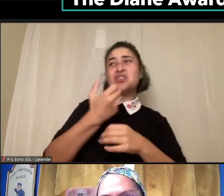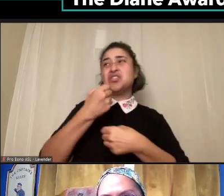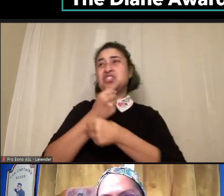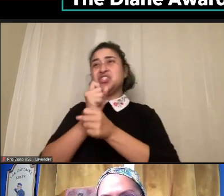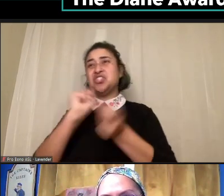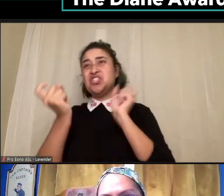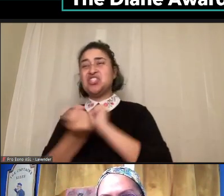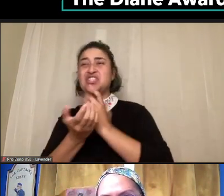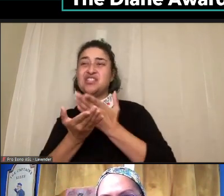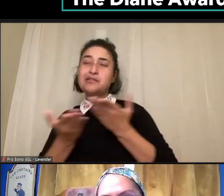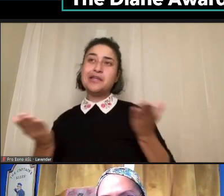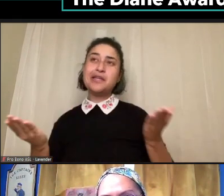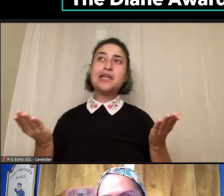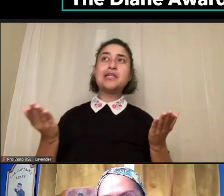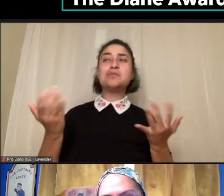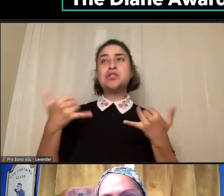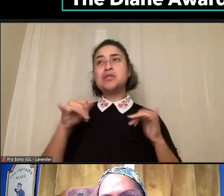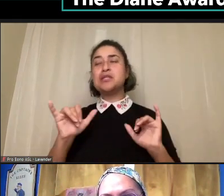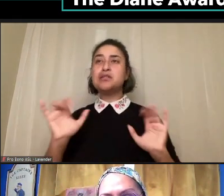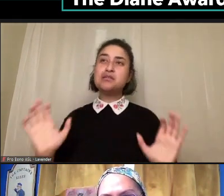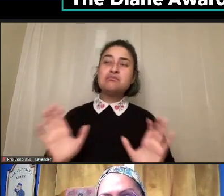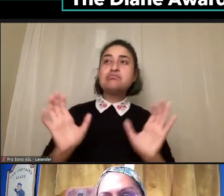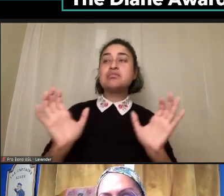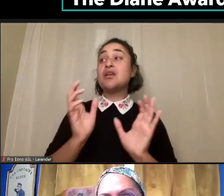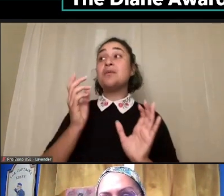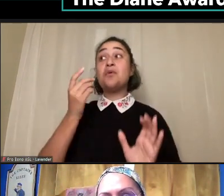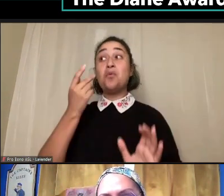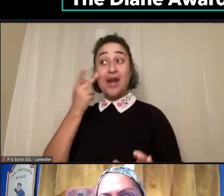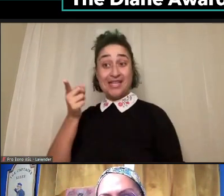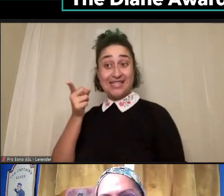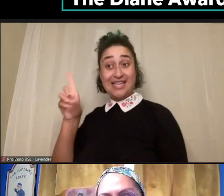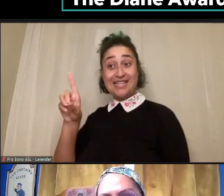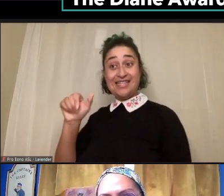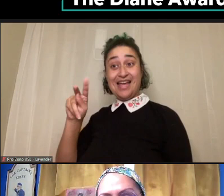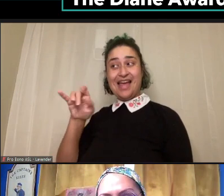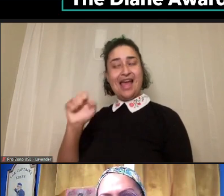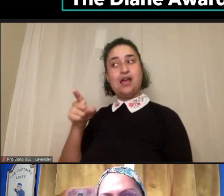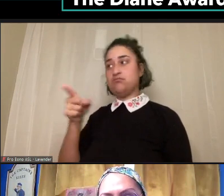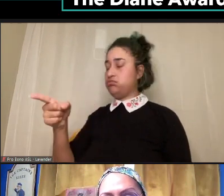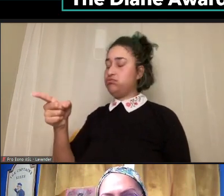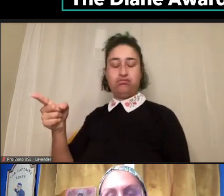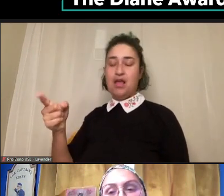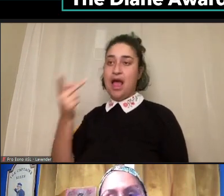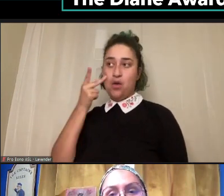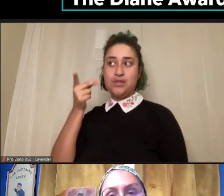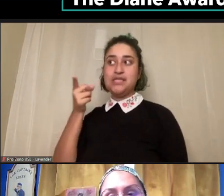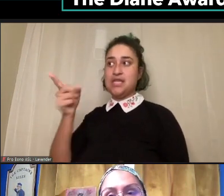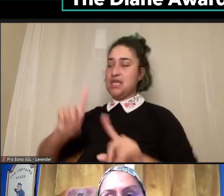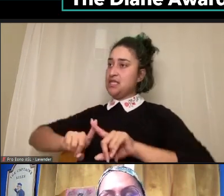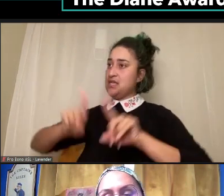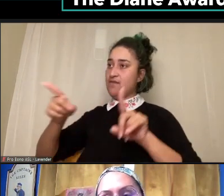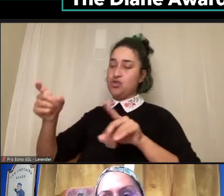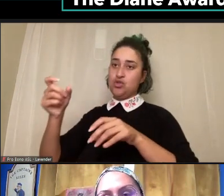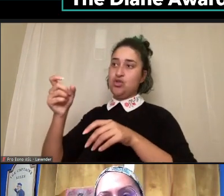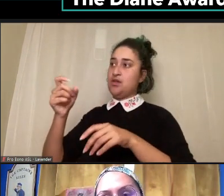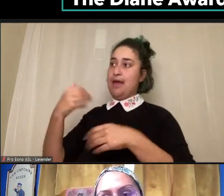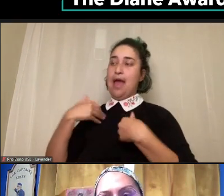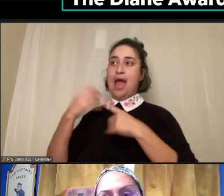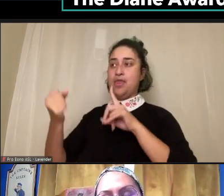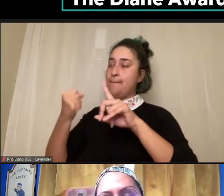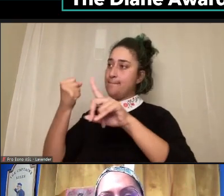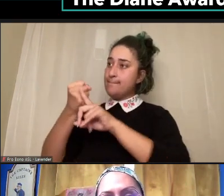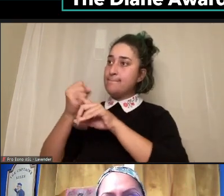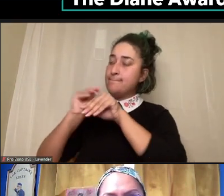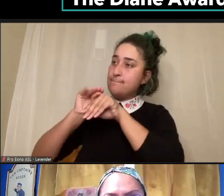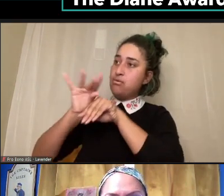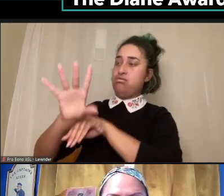And when I would see Diane, I would see what, you know, what a difference she was making and what an impact she was making. And I just